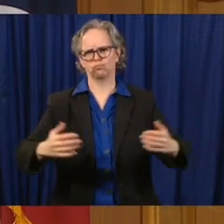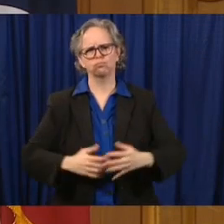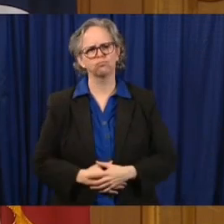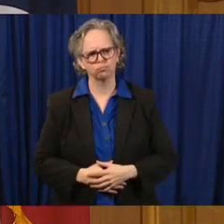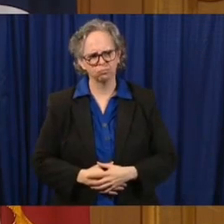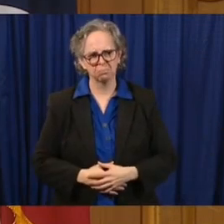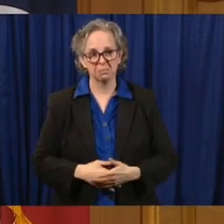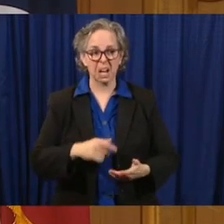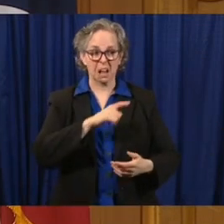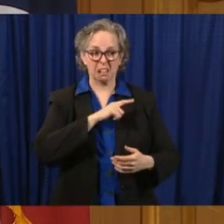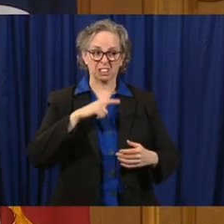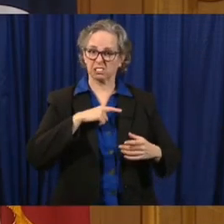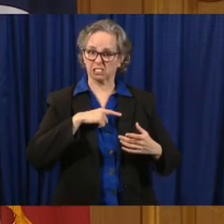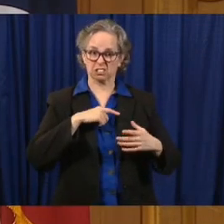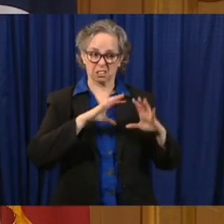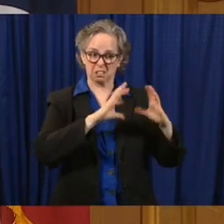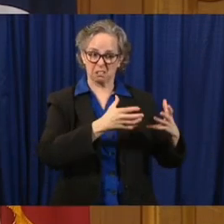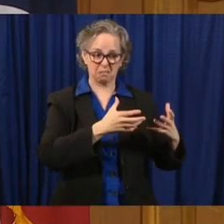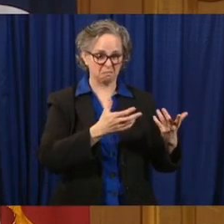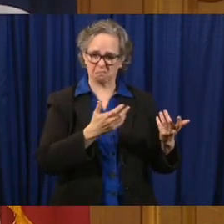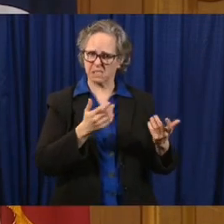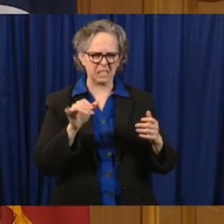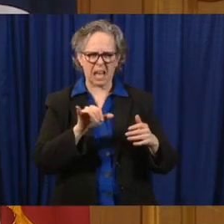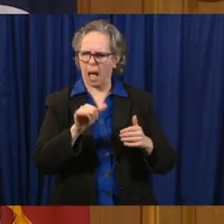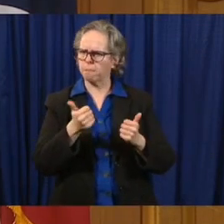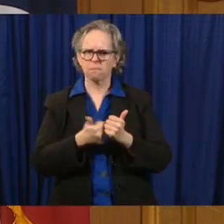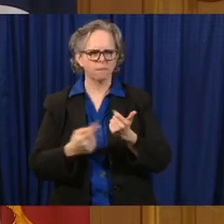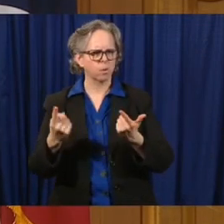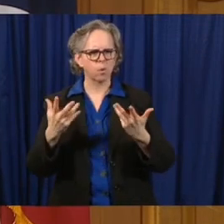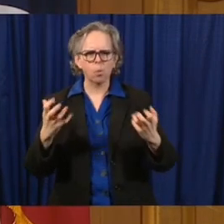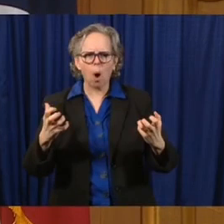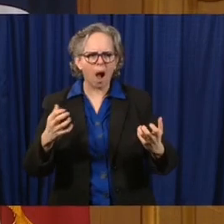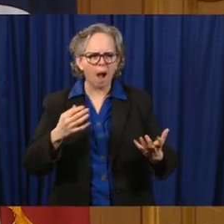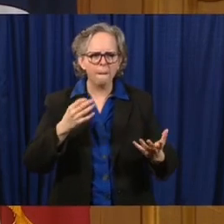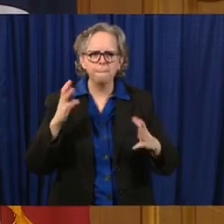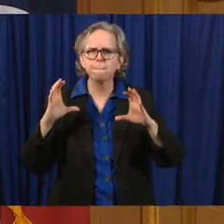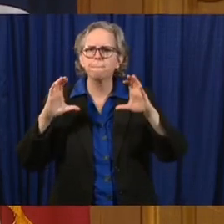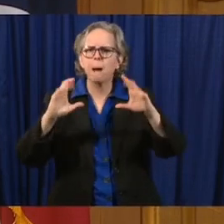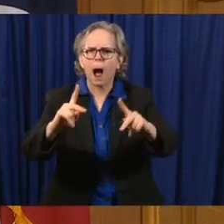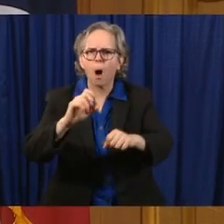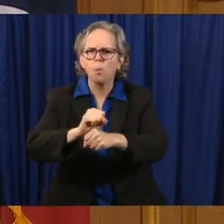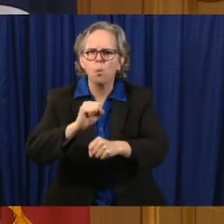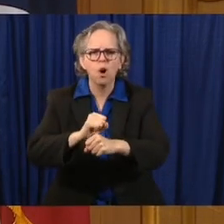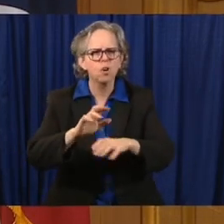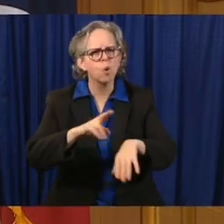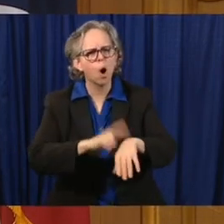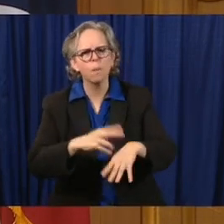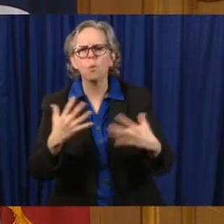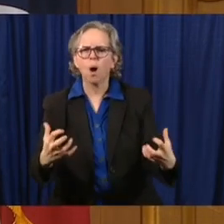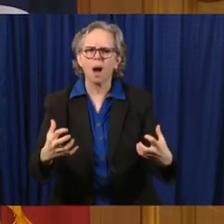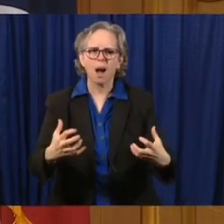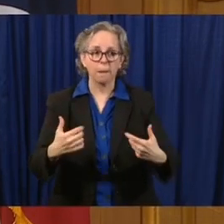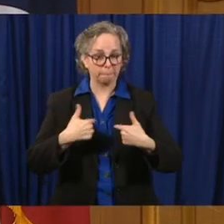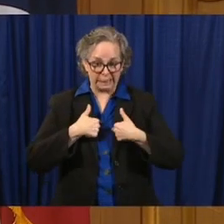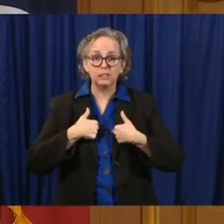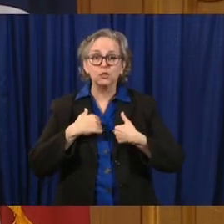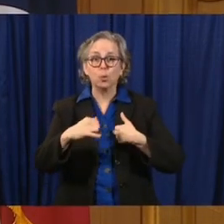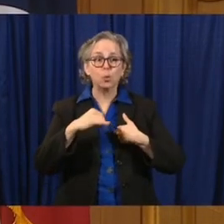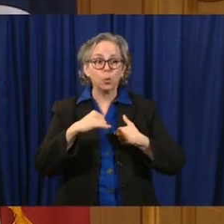if we could hear that input. The Lieutenant Governor was on the phone. Lieutenant Governor reported to me and gave me a summary